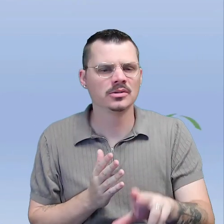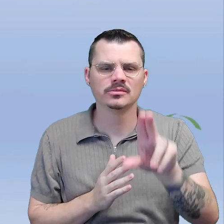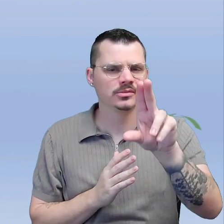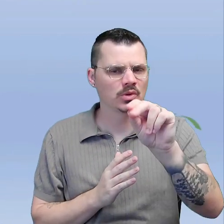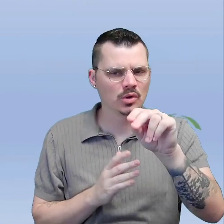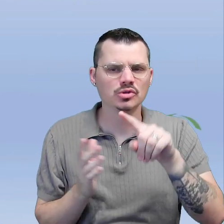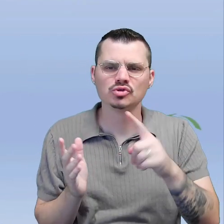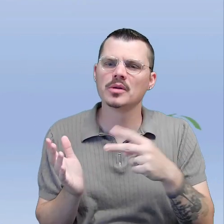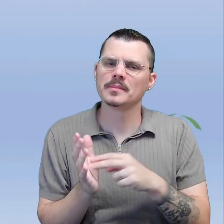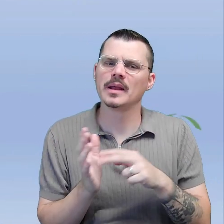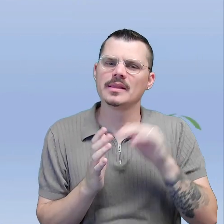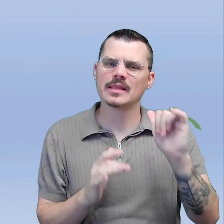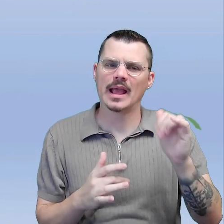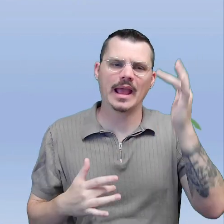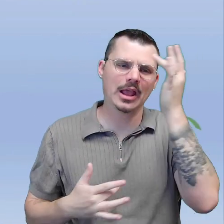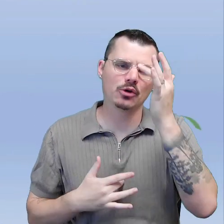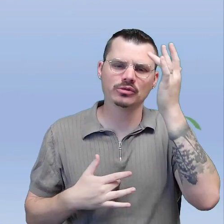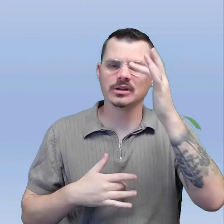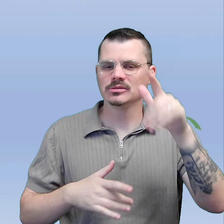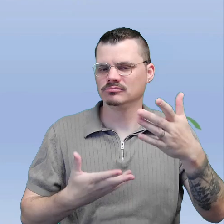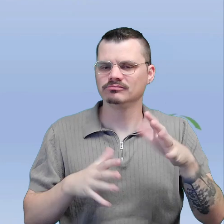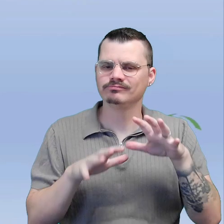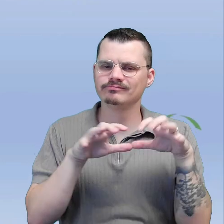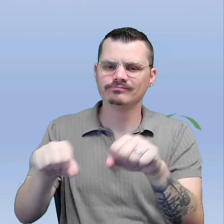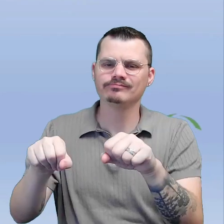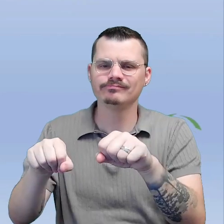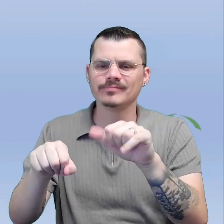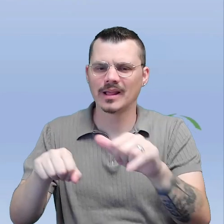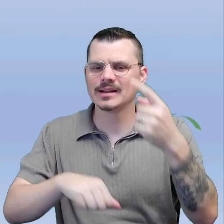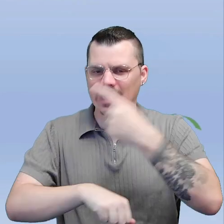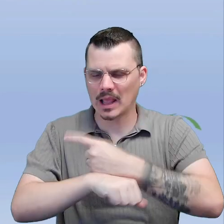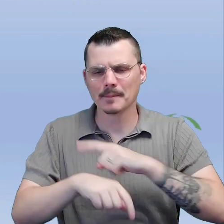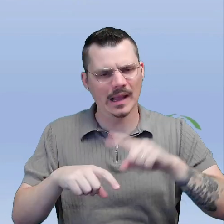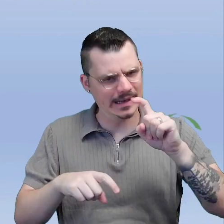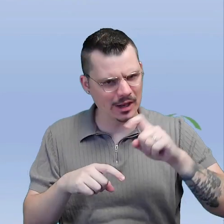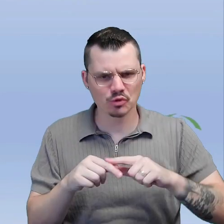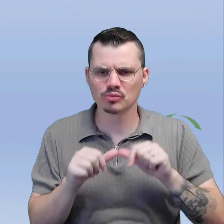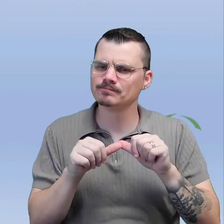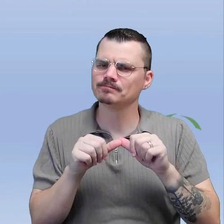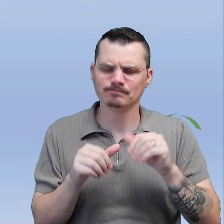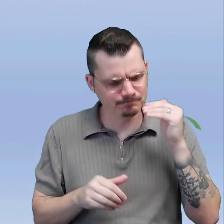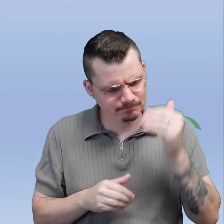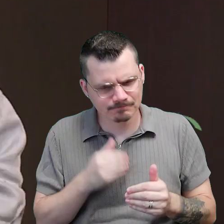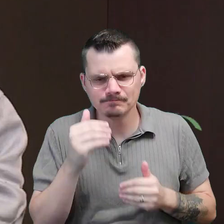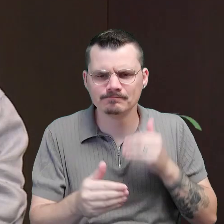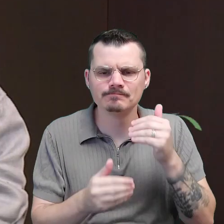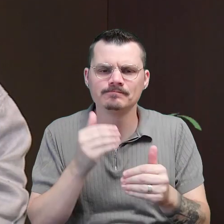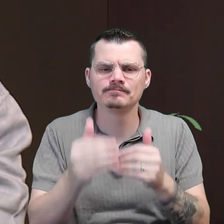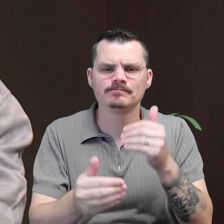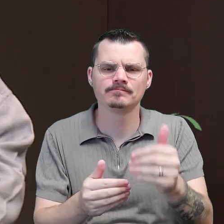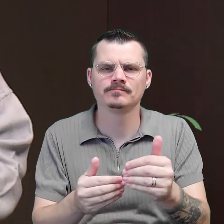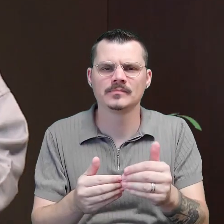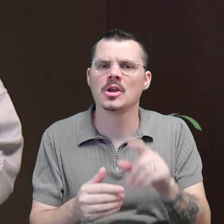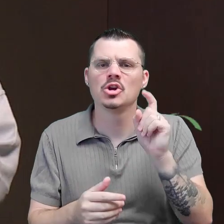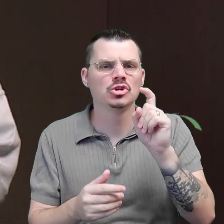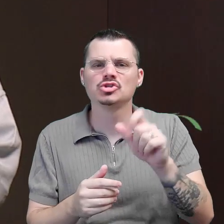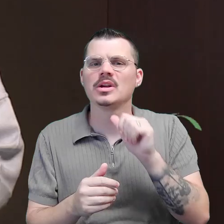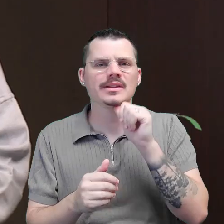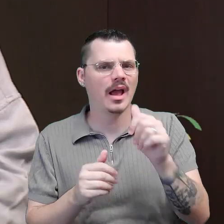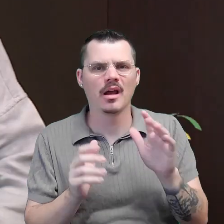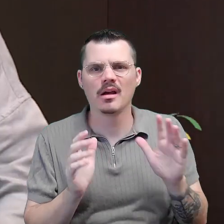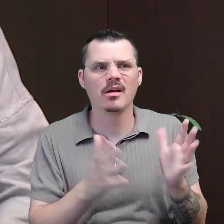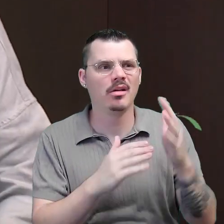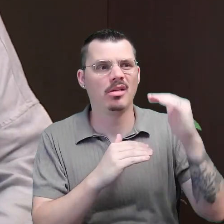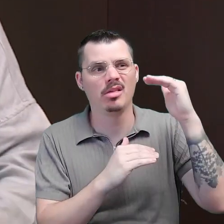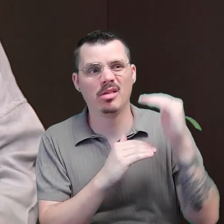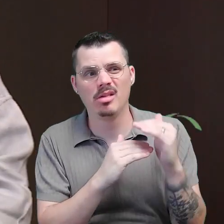just means the illness got the best of them that day. We need to keep pushing forward. This shouldn't discourage